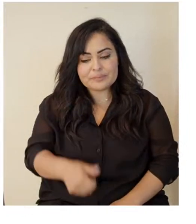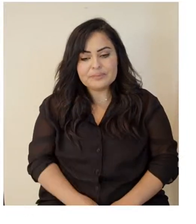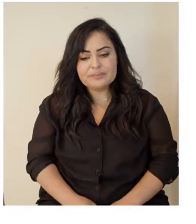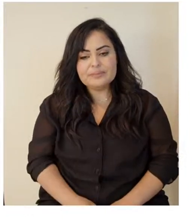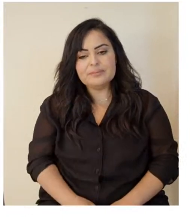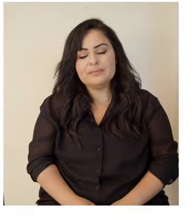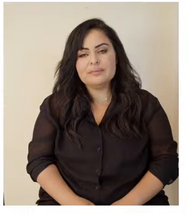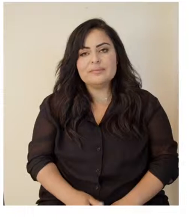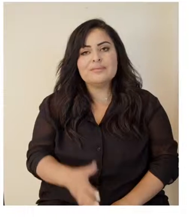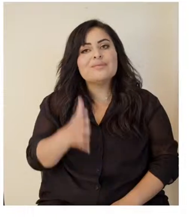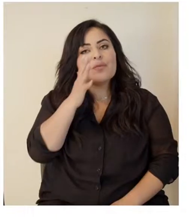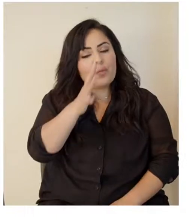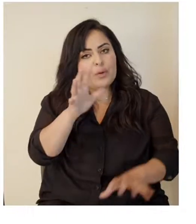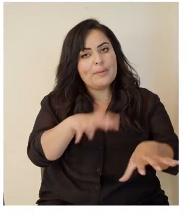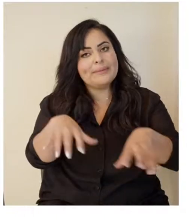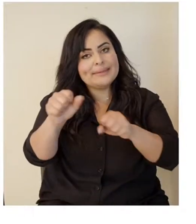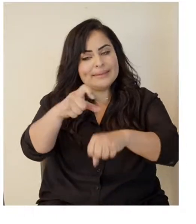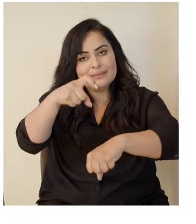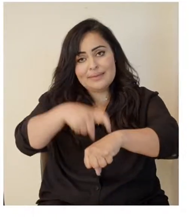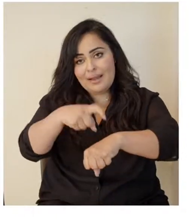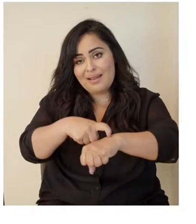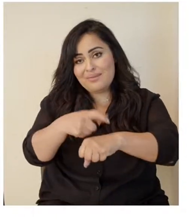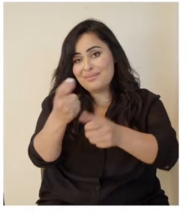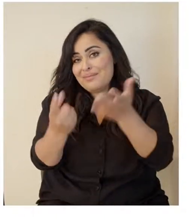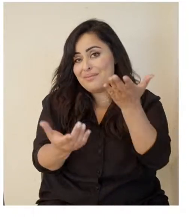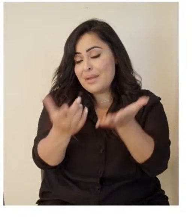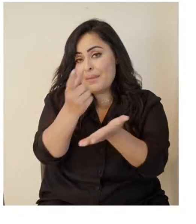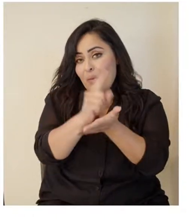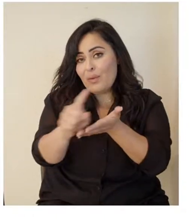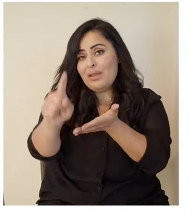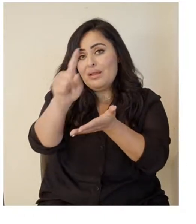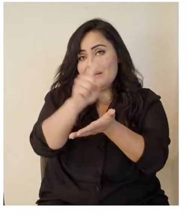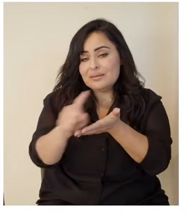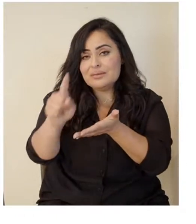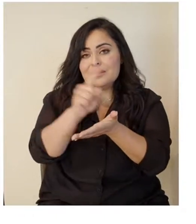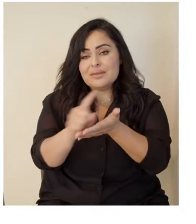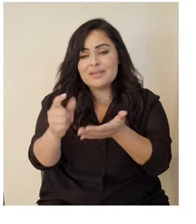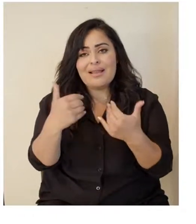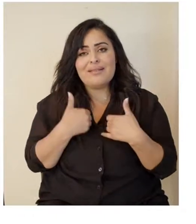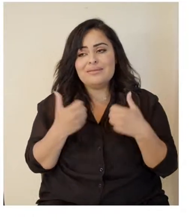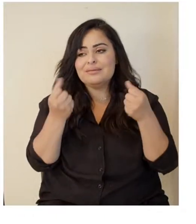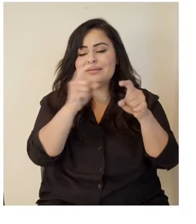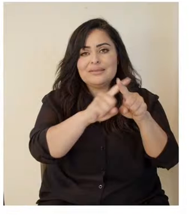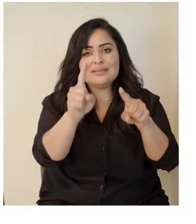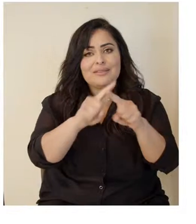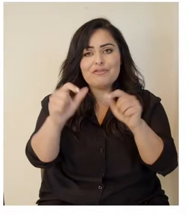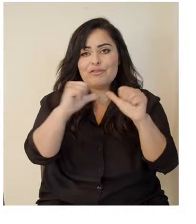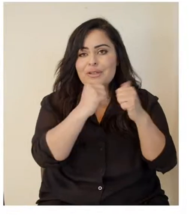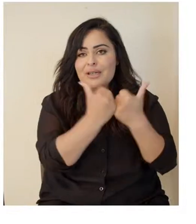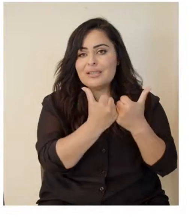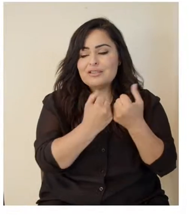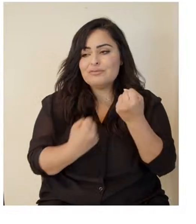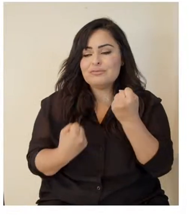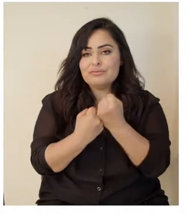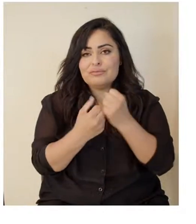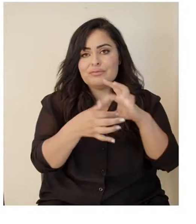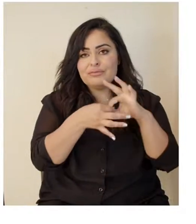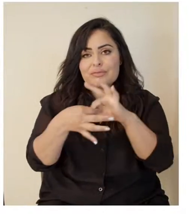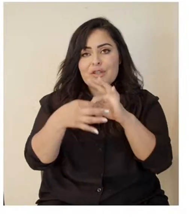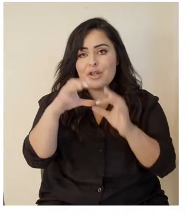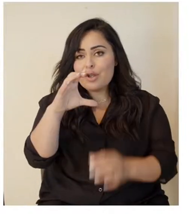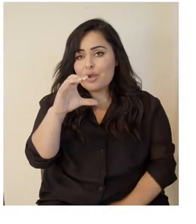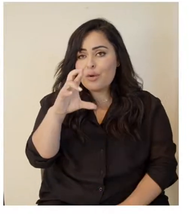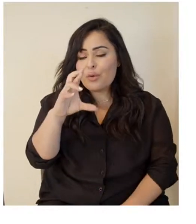It will take some time, weeks. We have a lot of people, a lot of different agencies helping us, including the coroner's